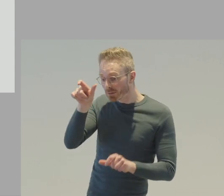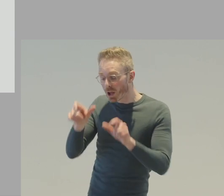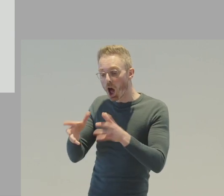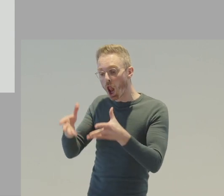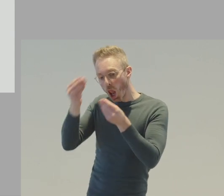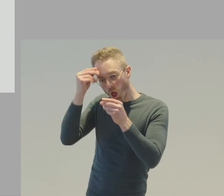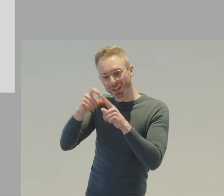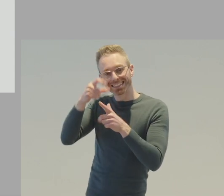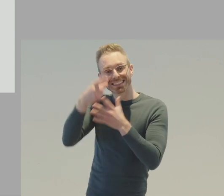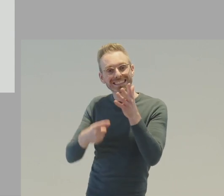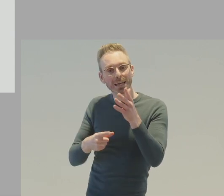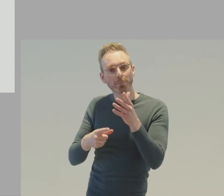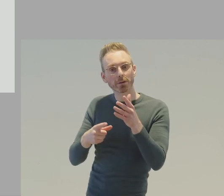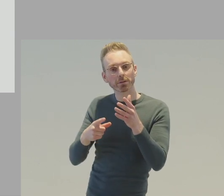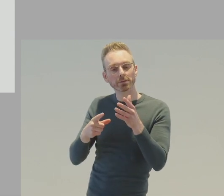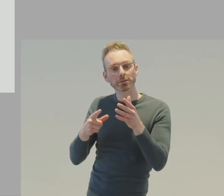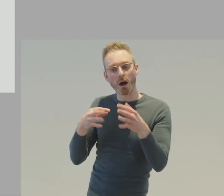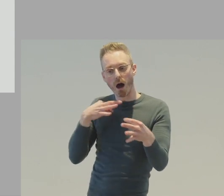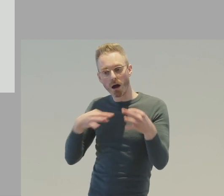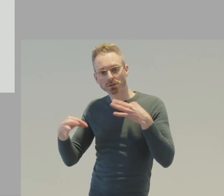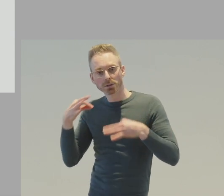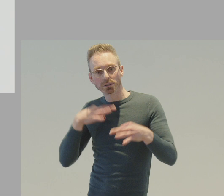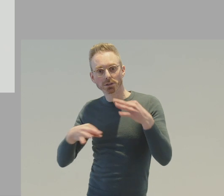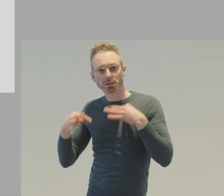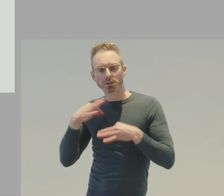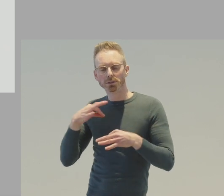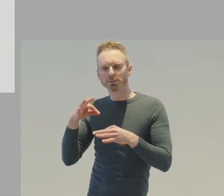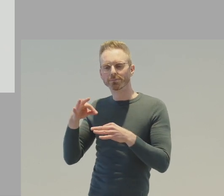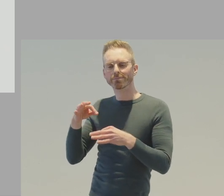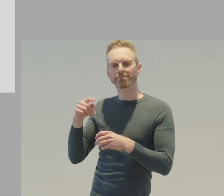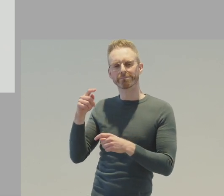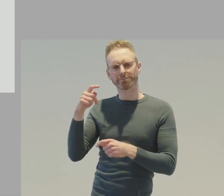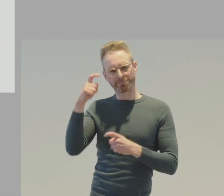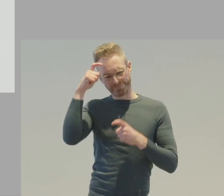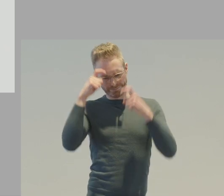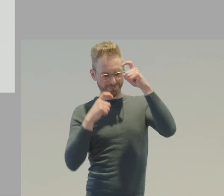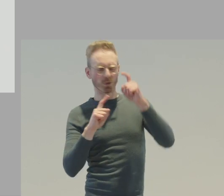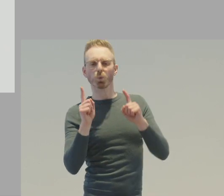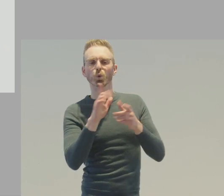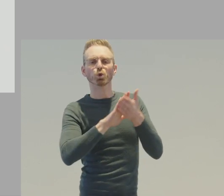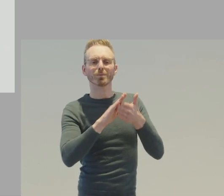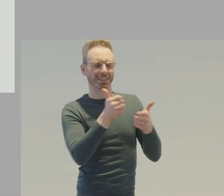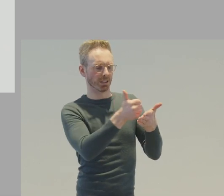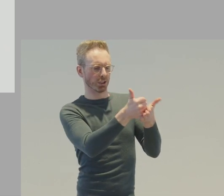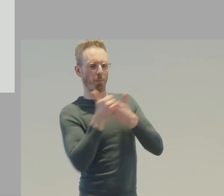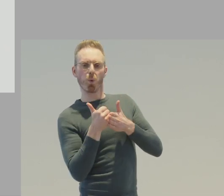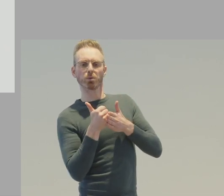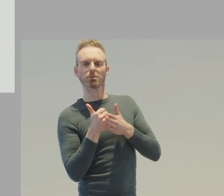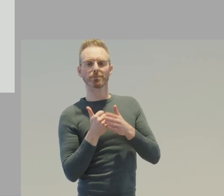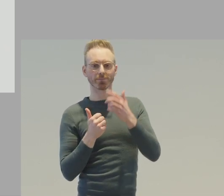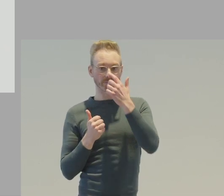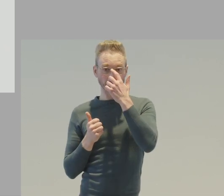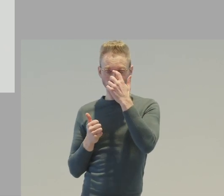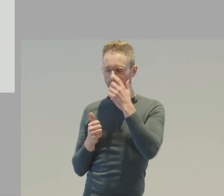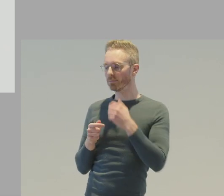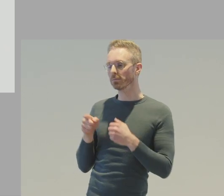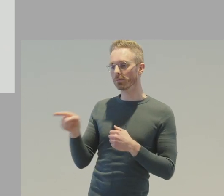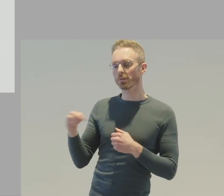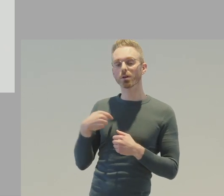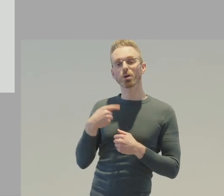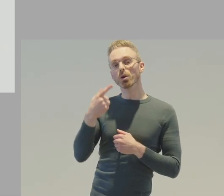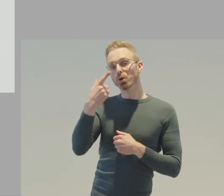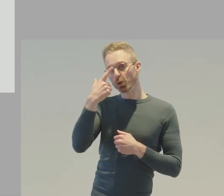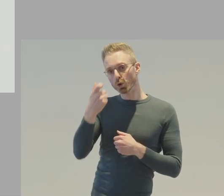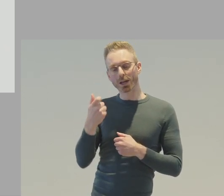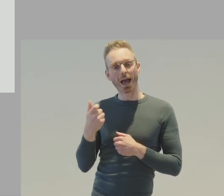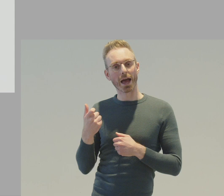experience in this is the supported bit. There's a certain amount you can earn. You can still get your benefits if you earn under that.